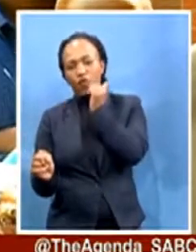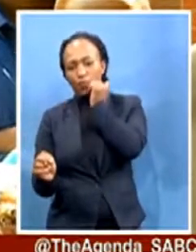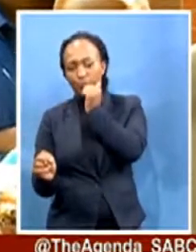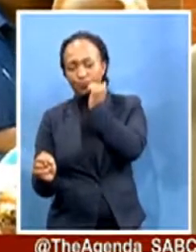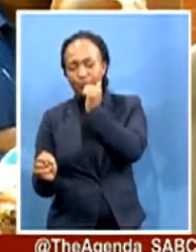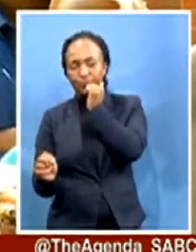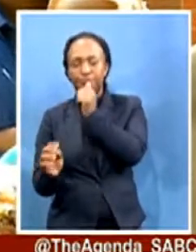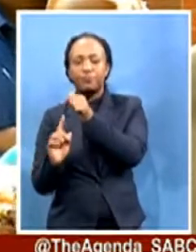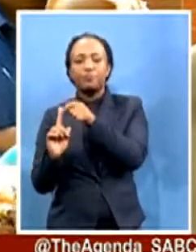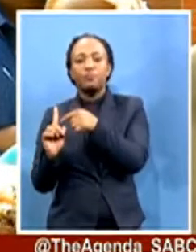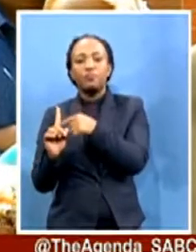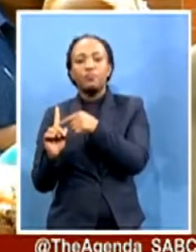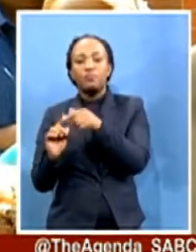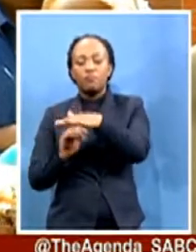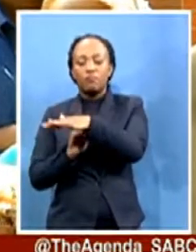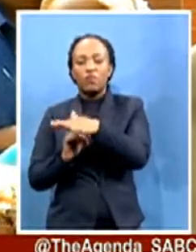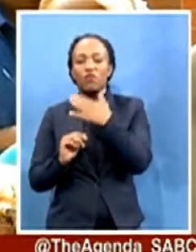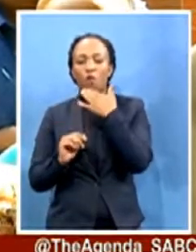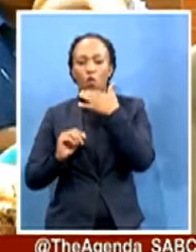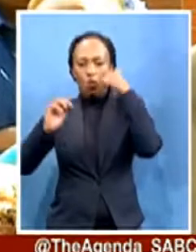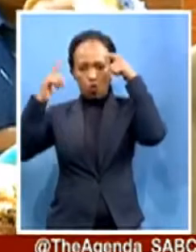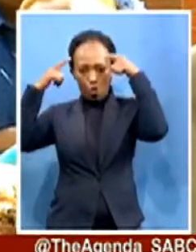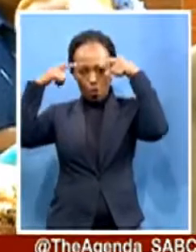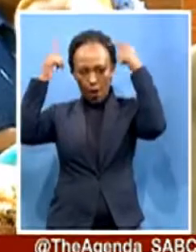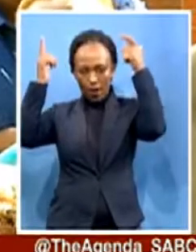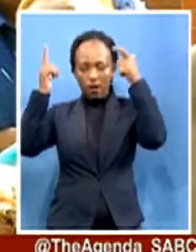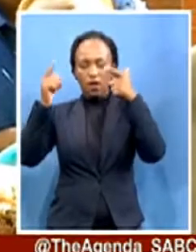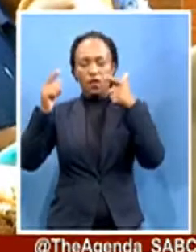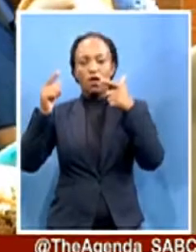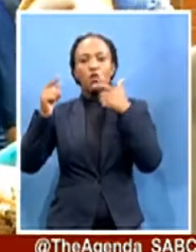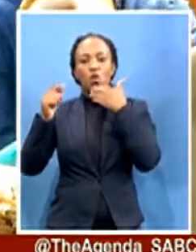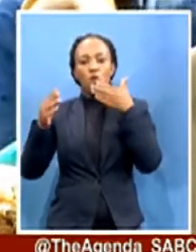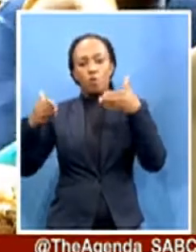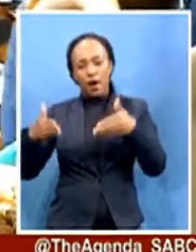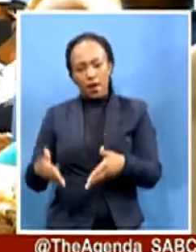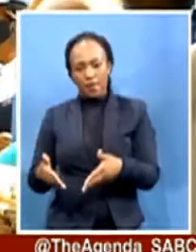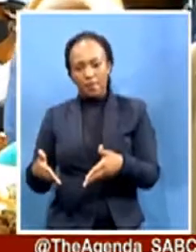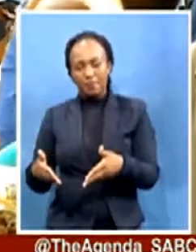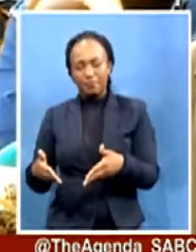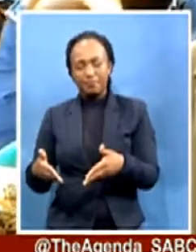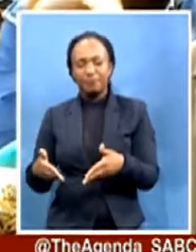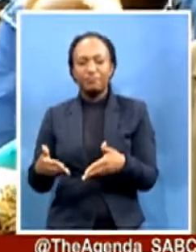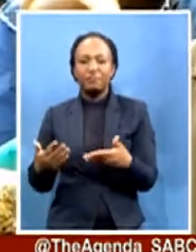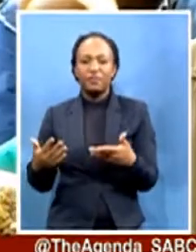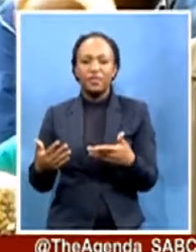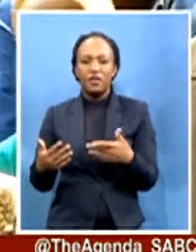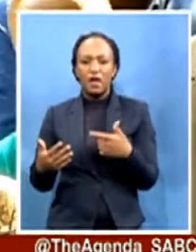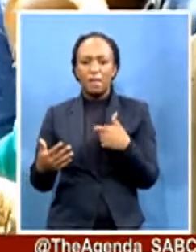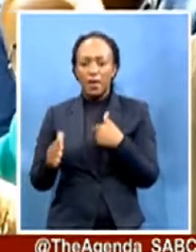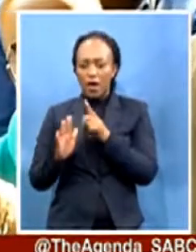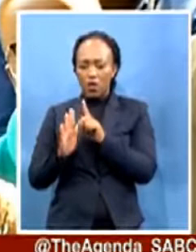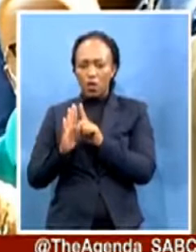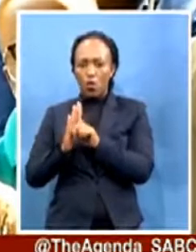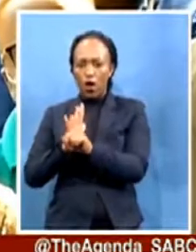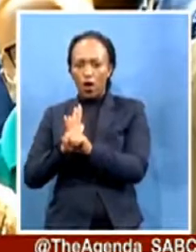Queen who has just departed. And as I was walking in, the MEC called and said, "I've got